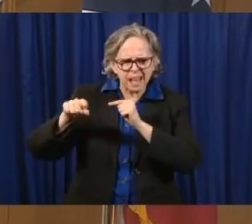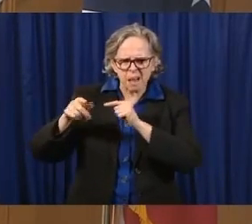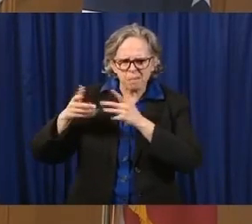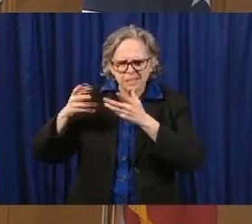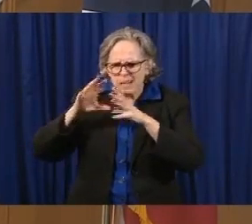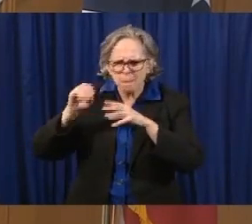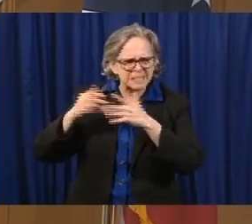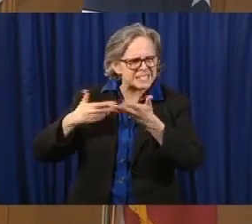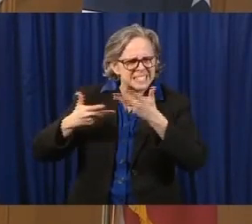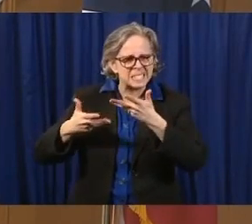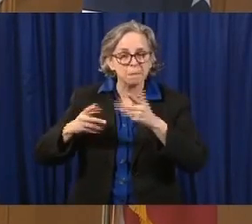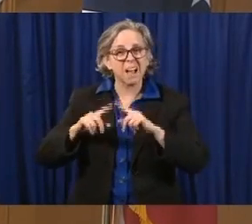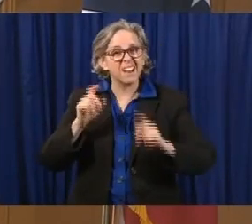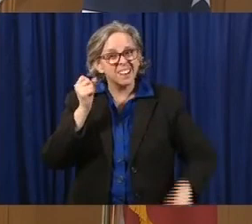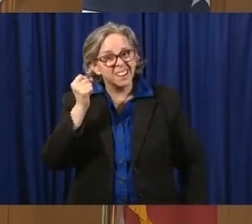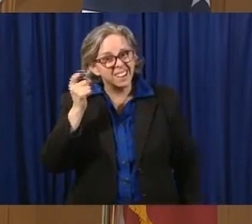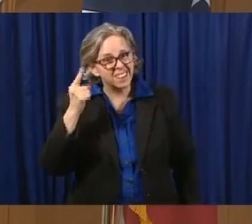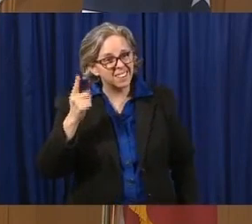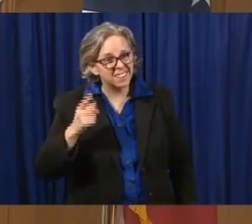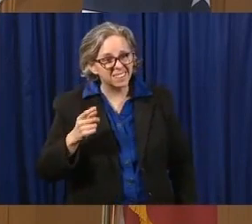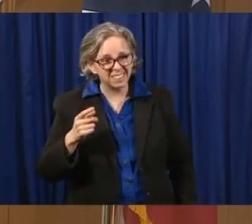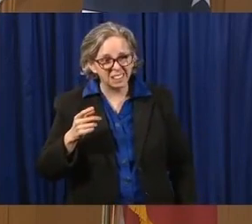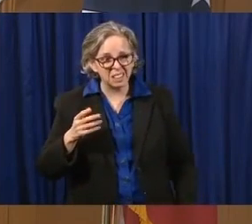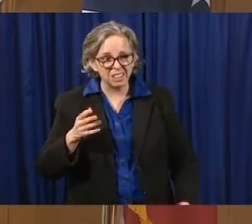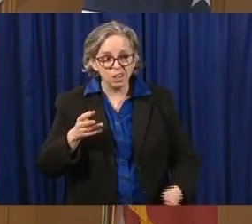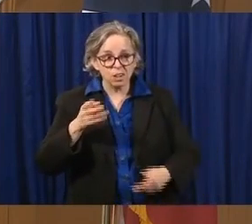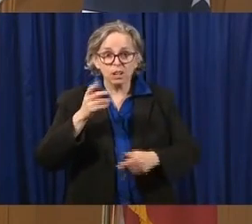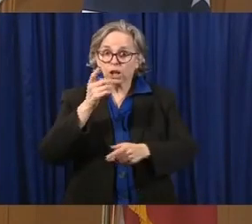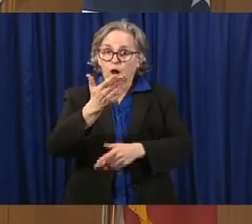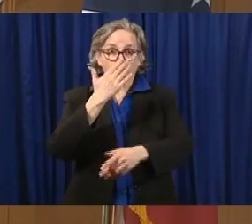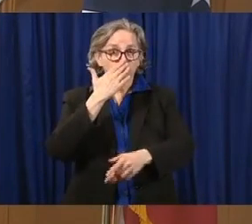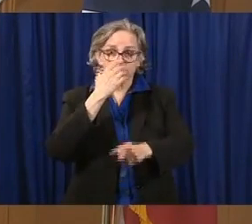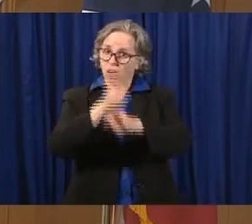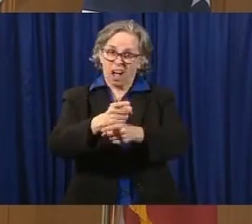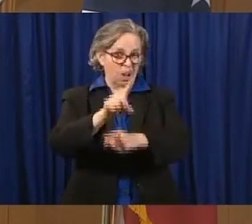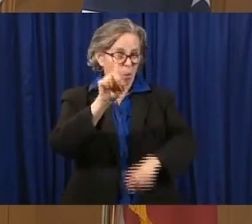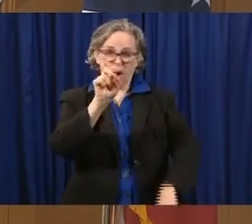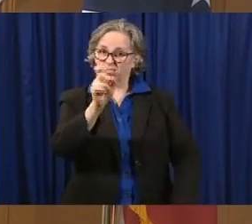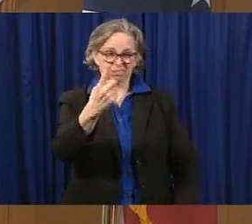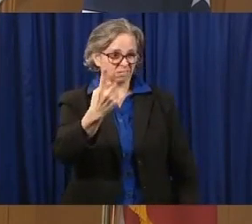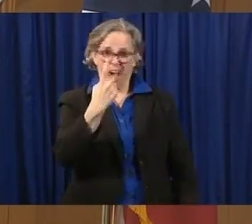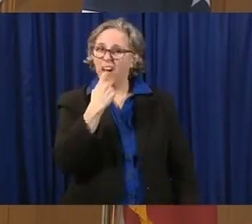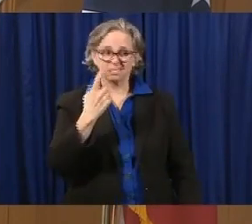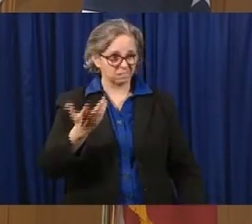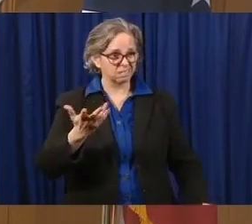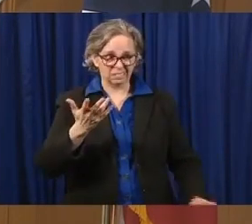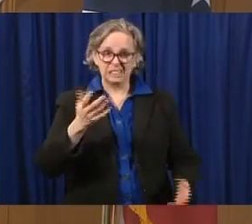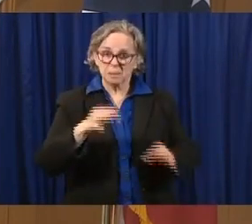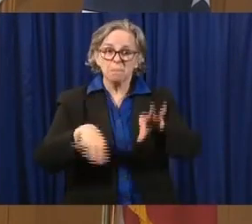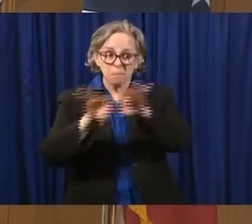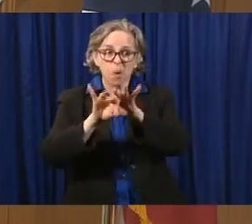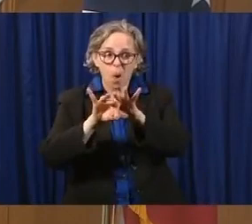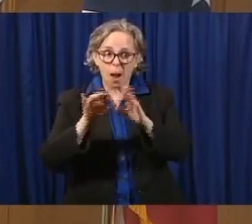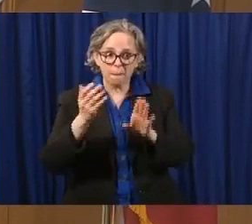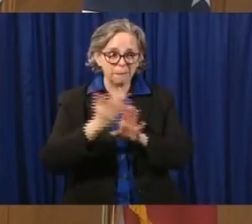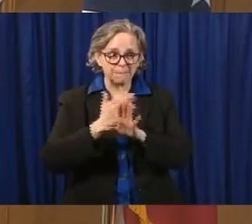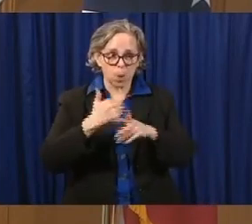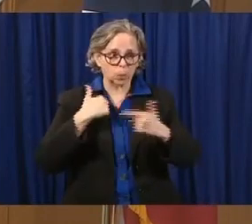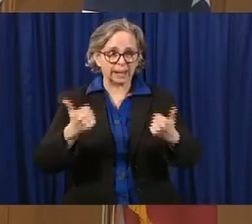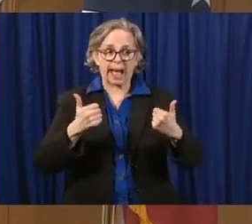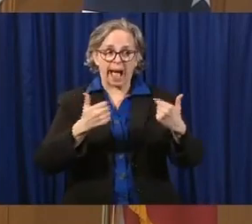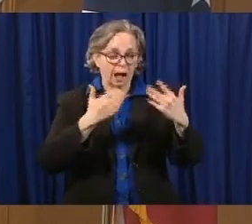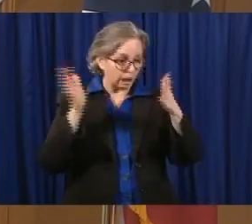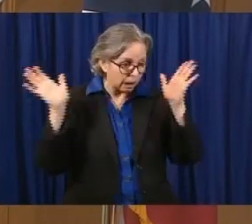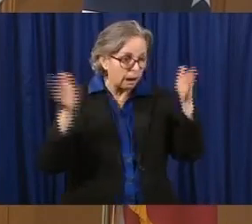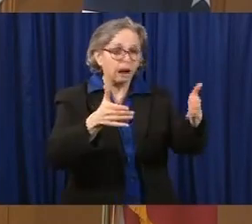Andy, it's the right question, and part of coming back and being